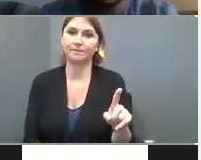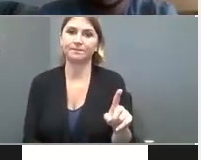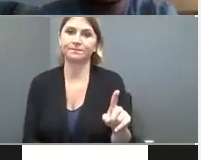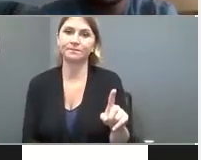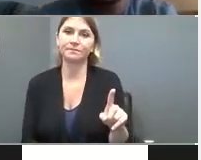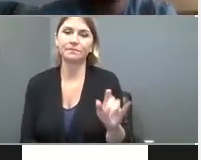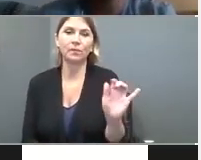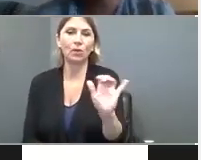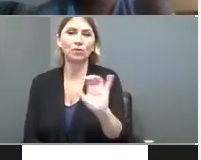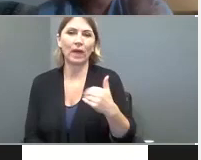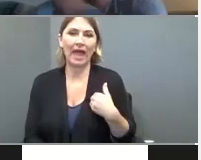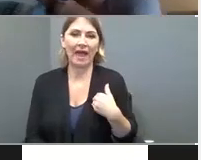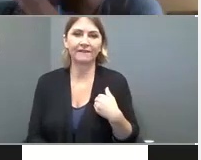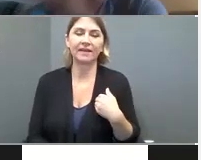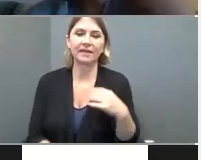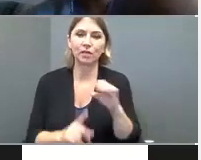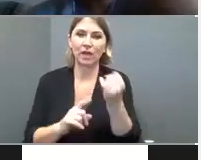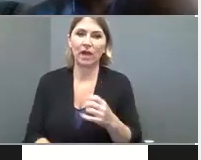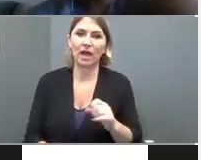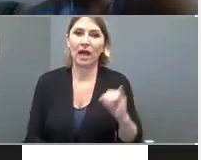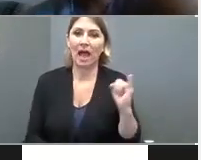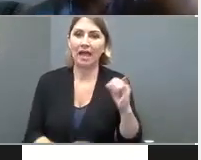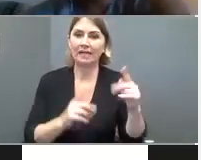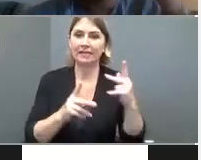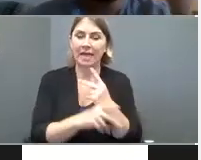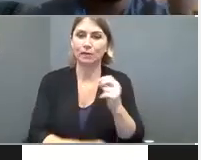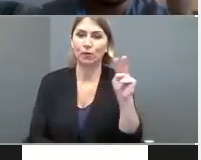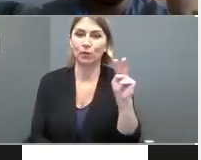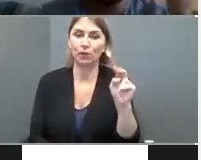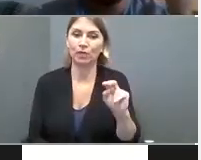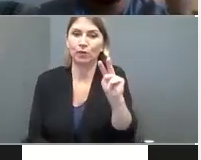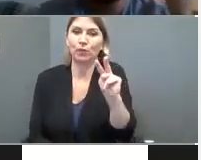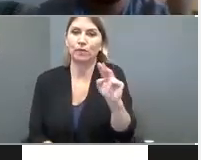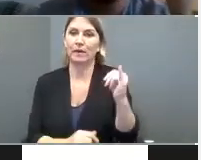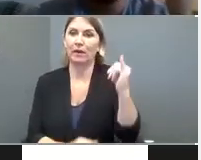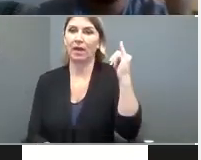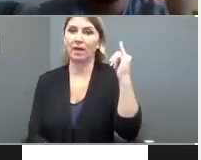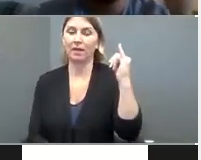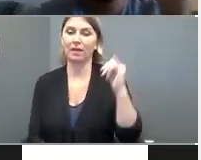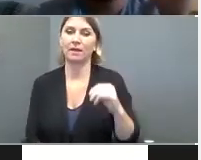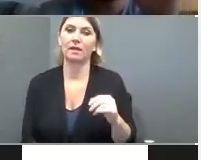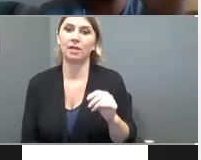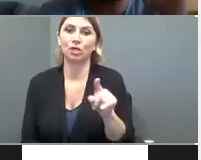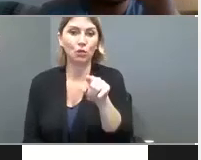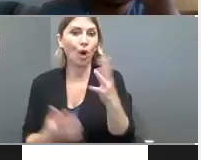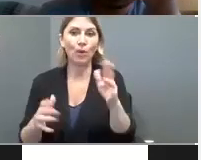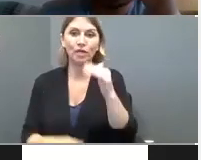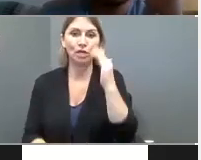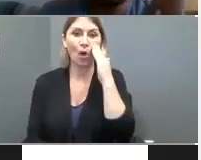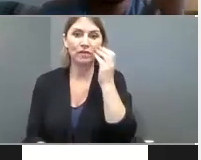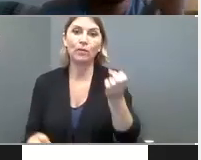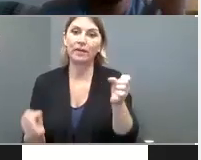1. We also have cases where we have I times 2i, or 2 raised to the power of I. We already know that we